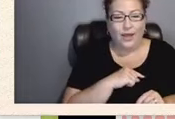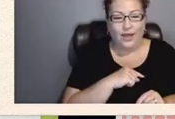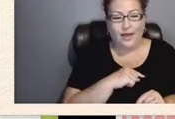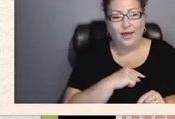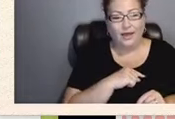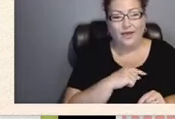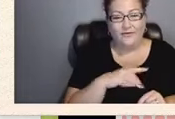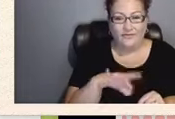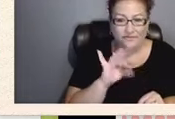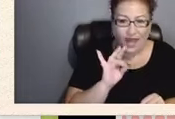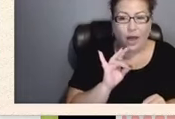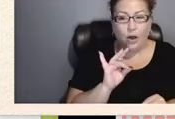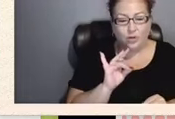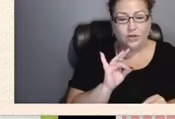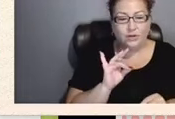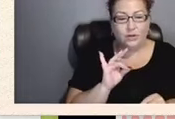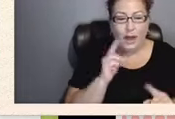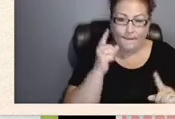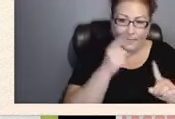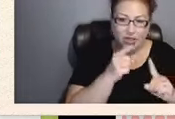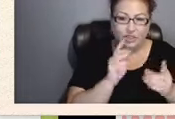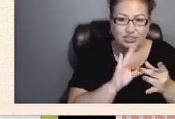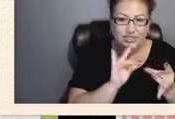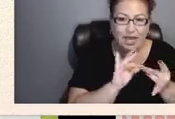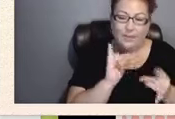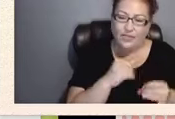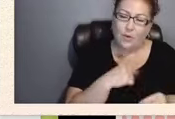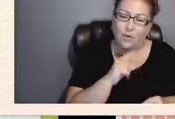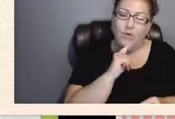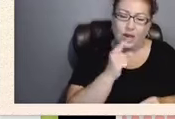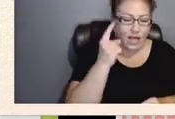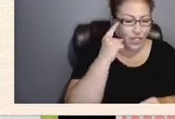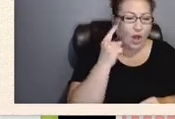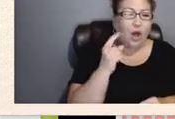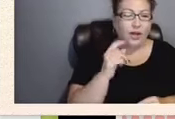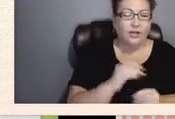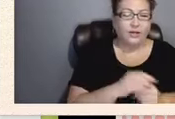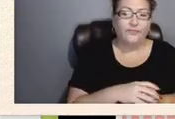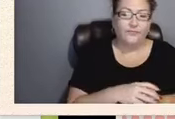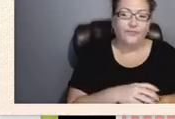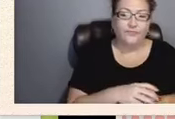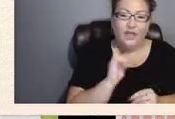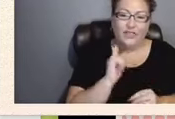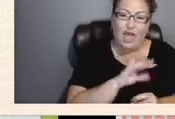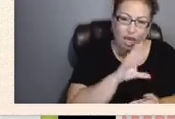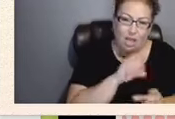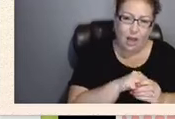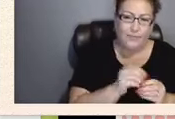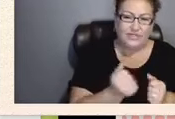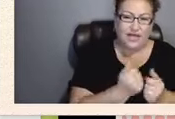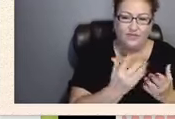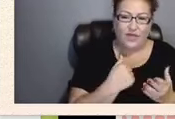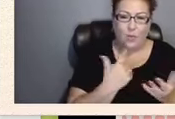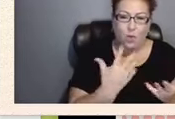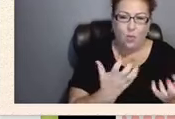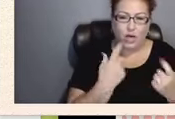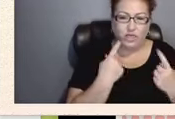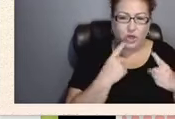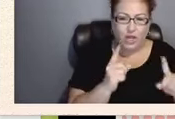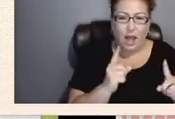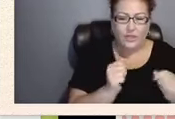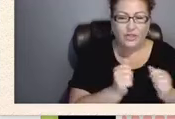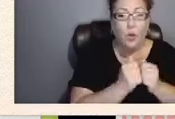a mission statement that we really thought encompassed everything we wanted to accomplish without putting